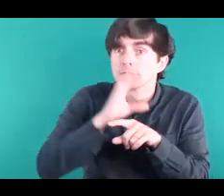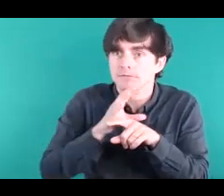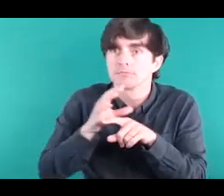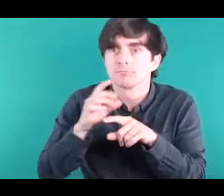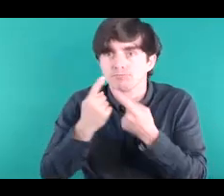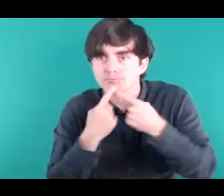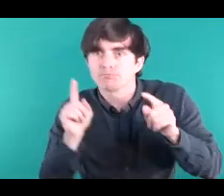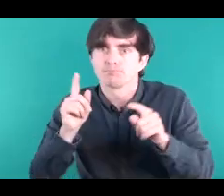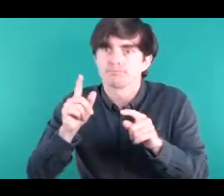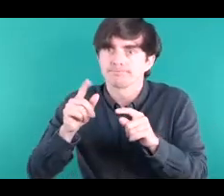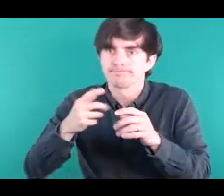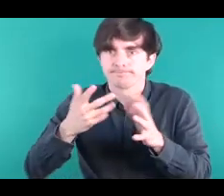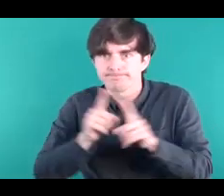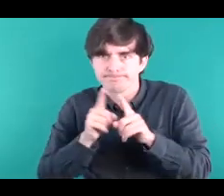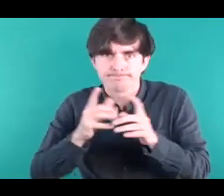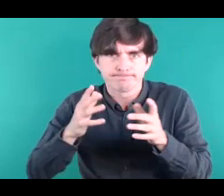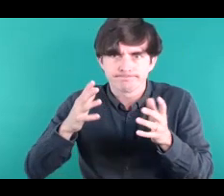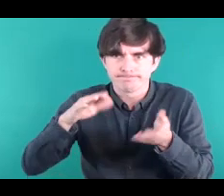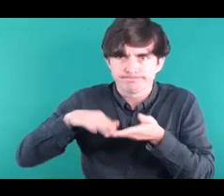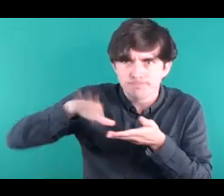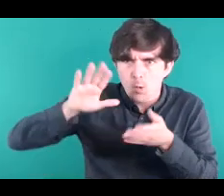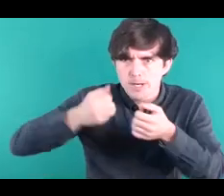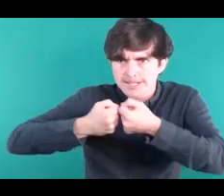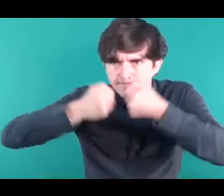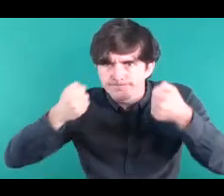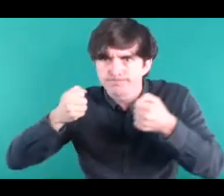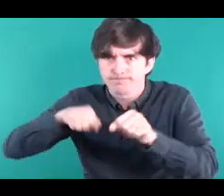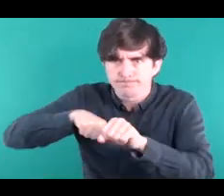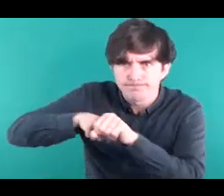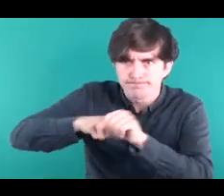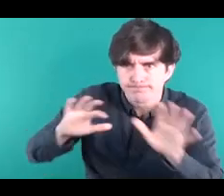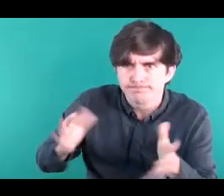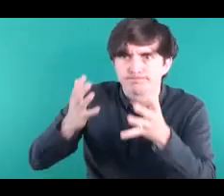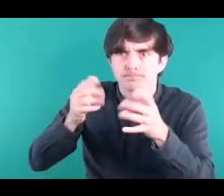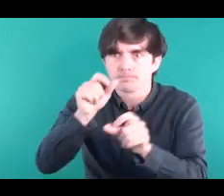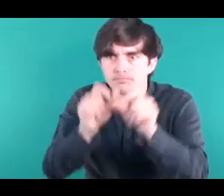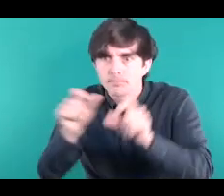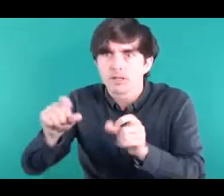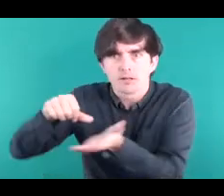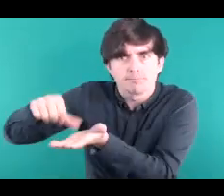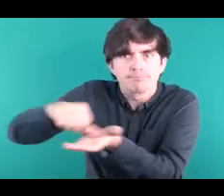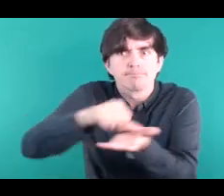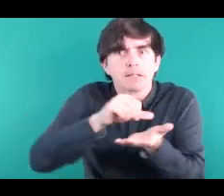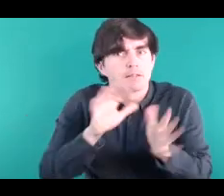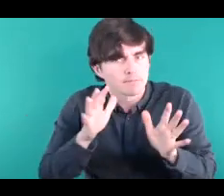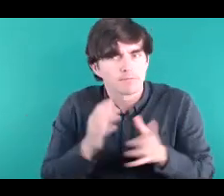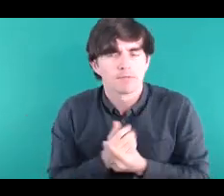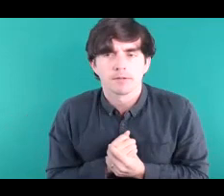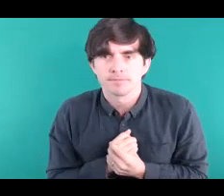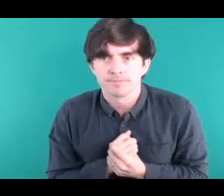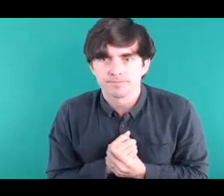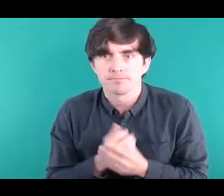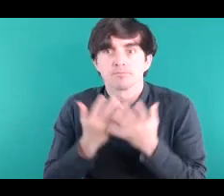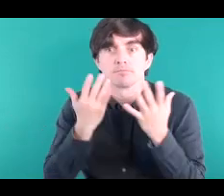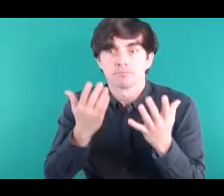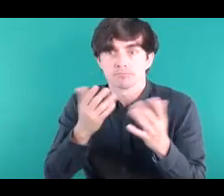and Fatma giving us more detail in a minute. So we cannot say that today there